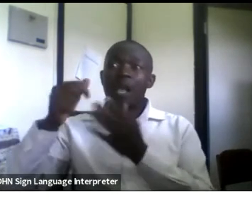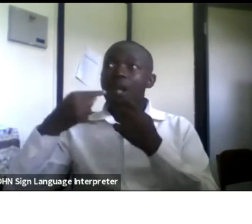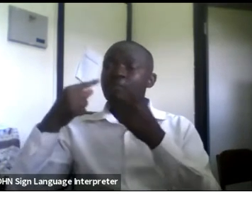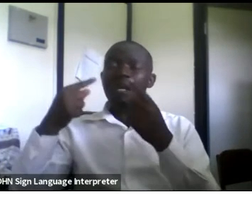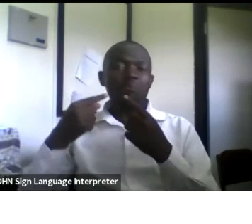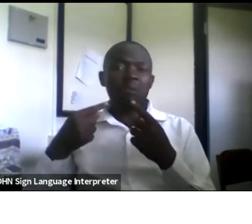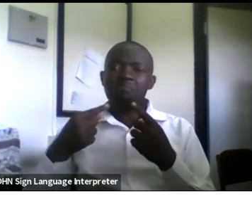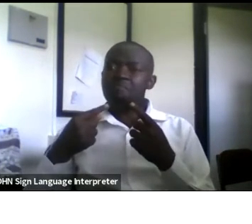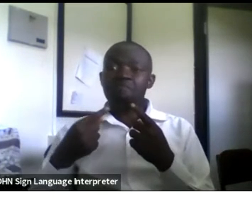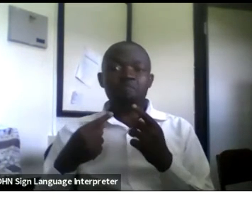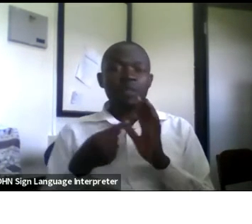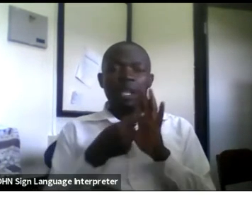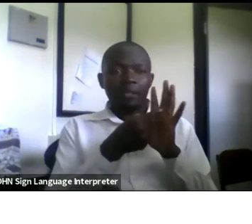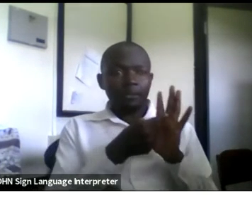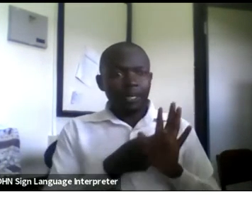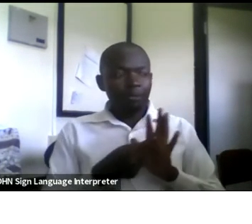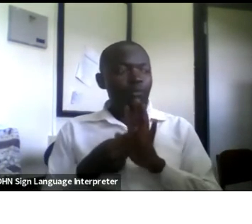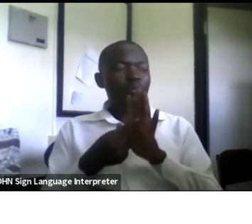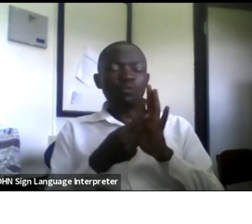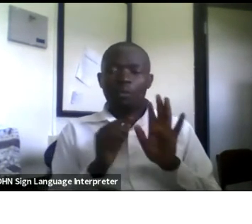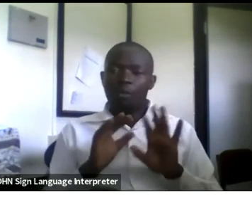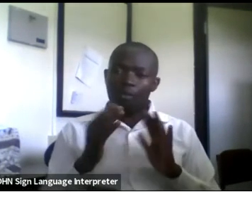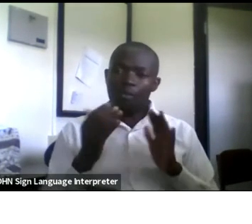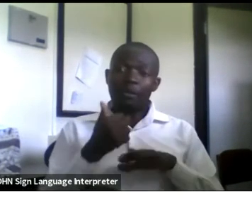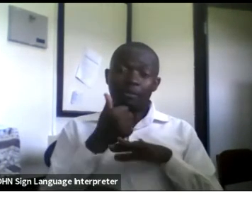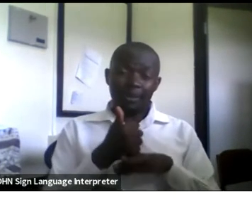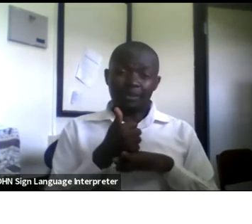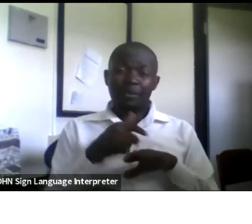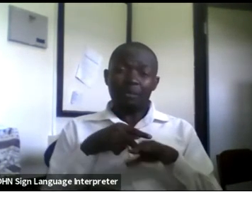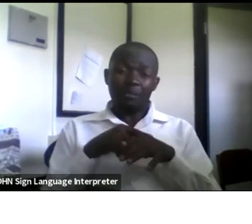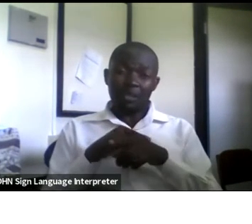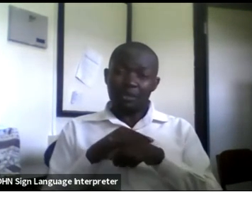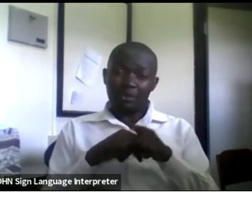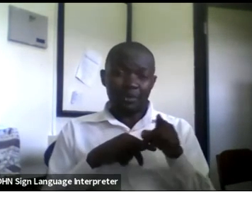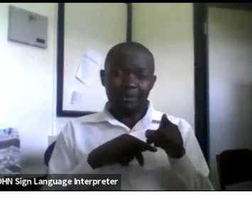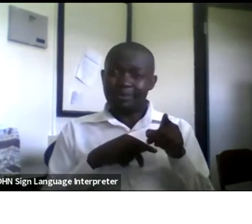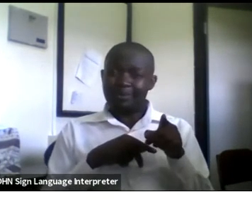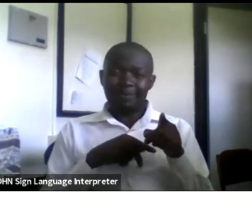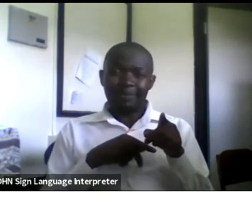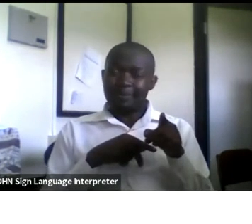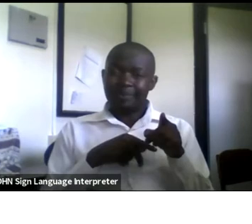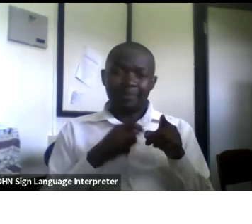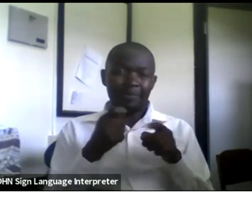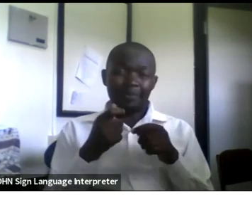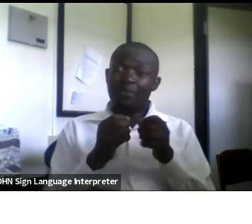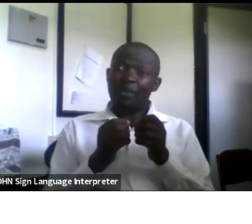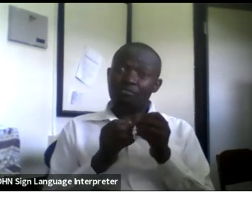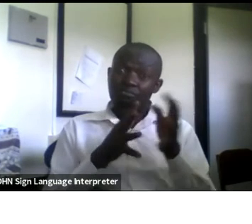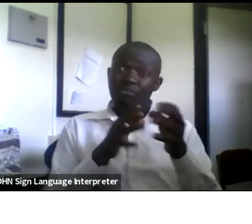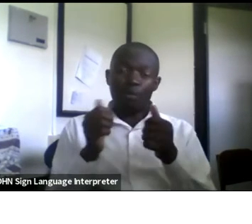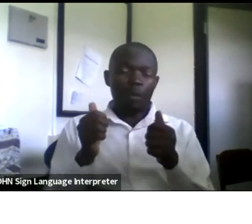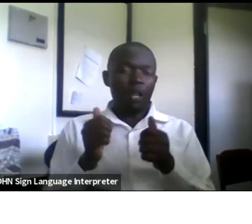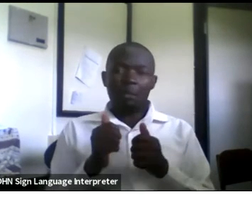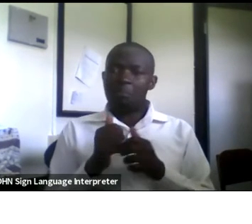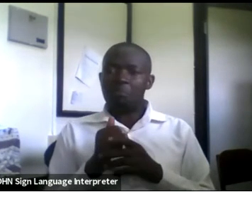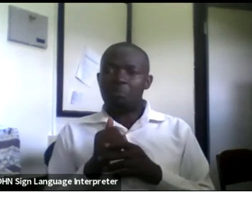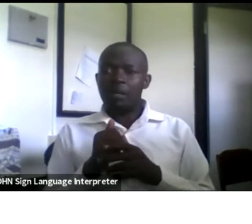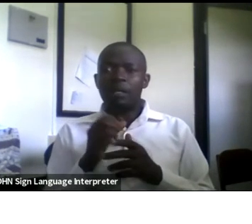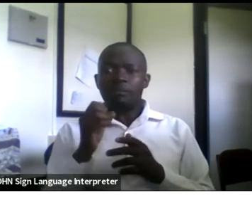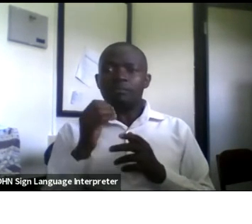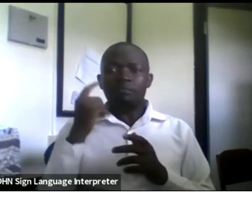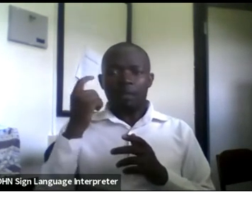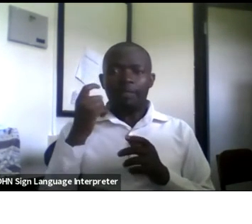examples of community-based rehabilitation becoming very, very effective. I think both the planners,